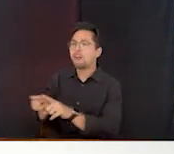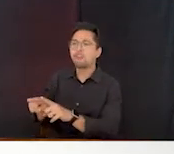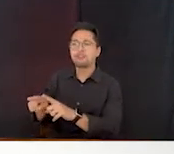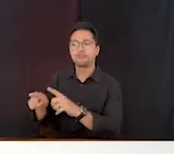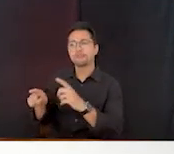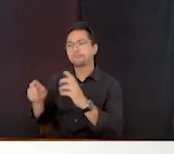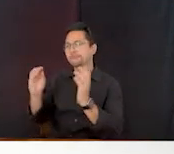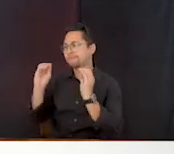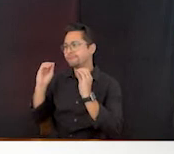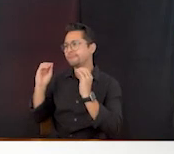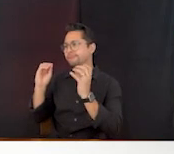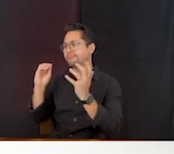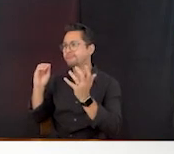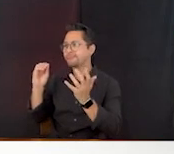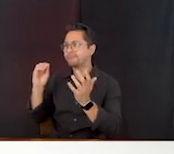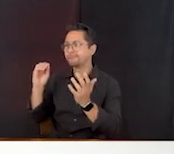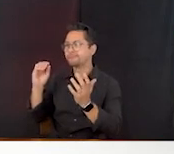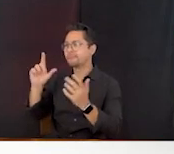of